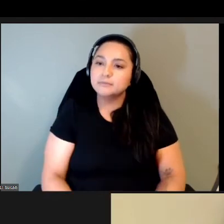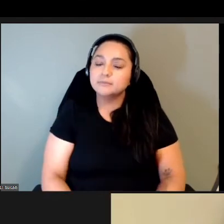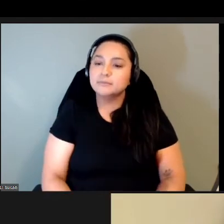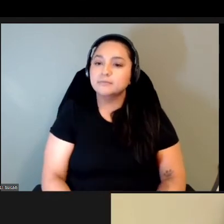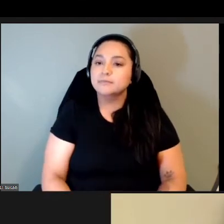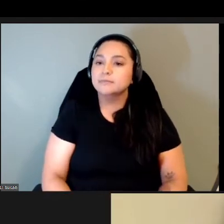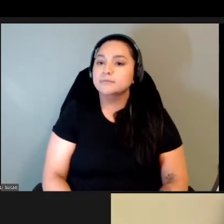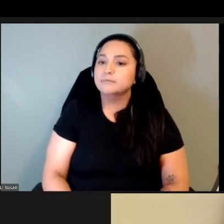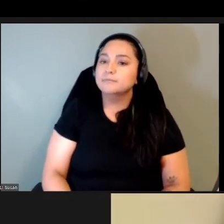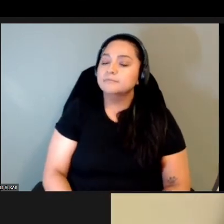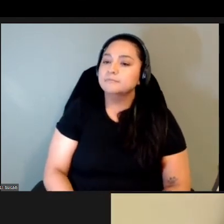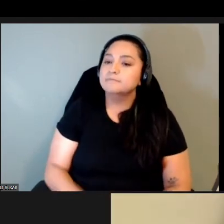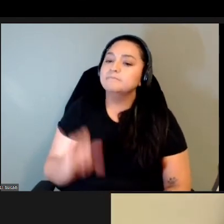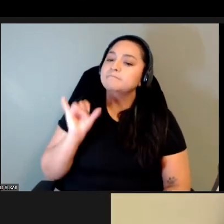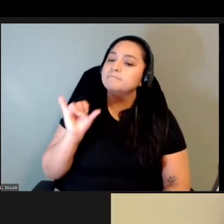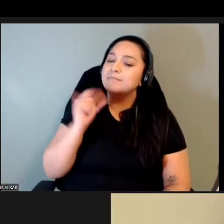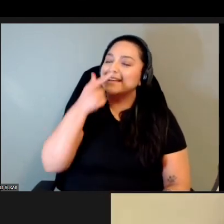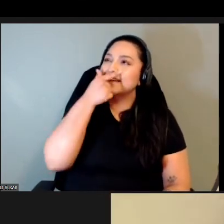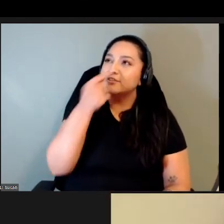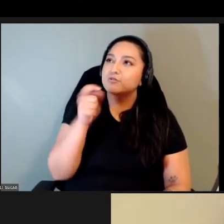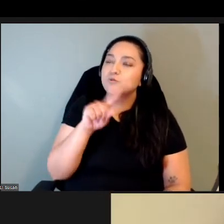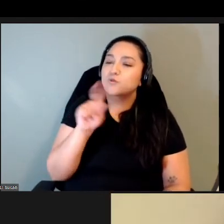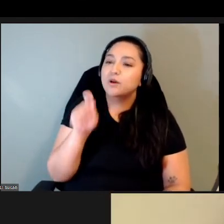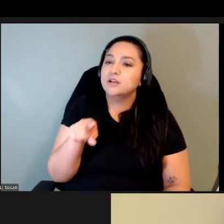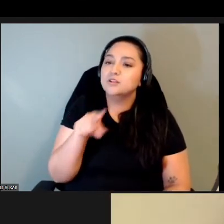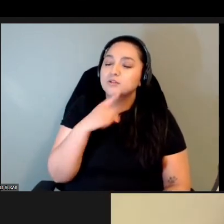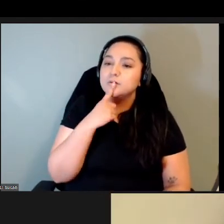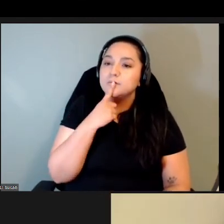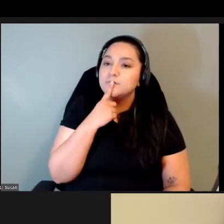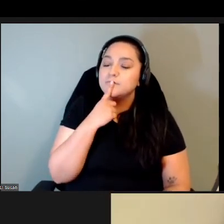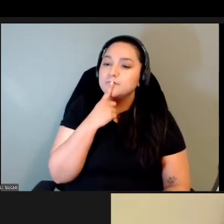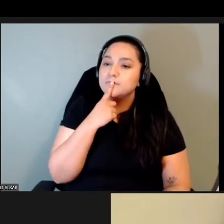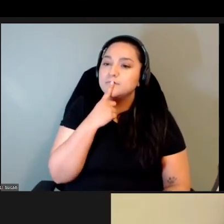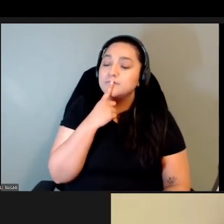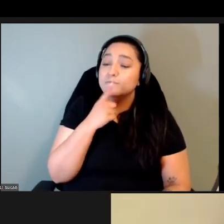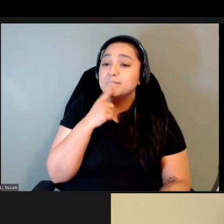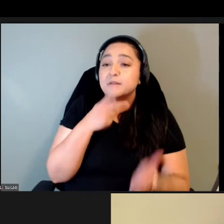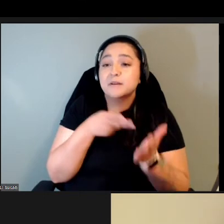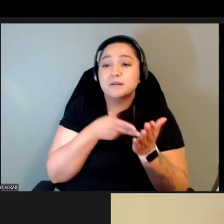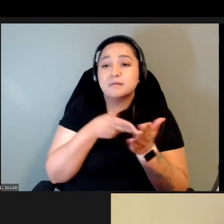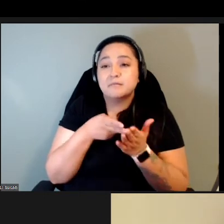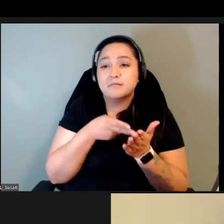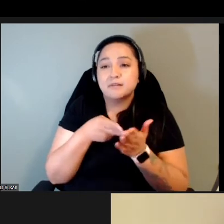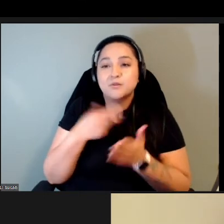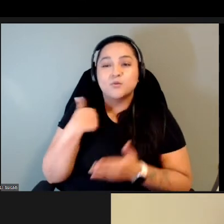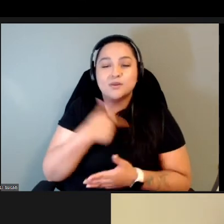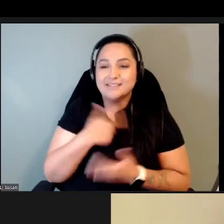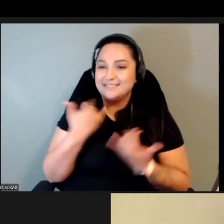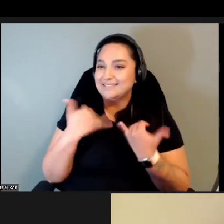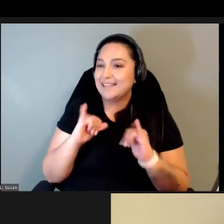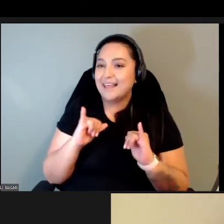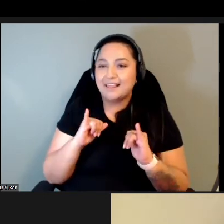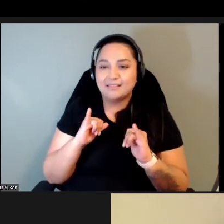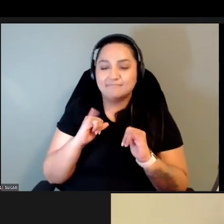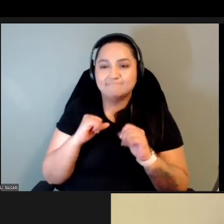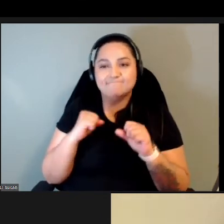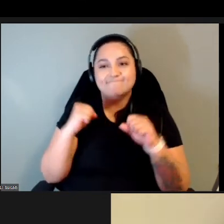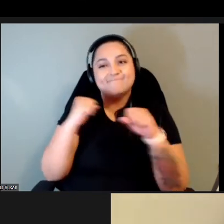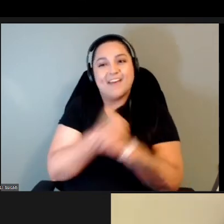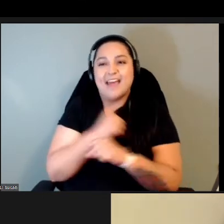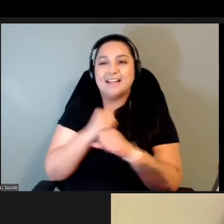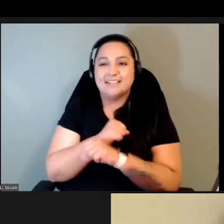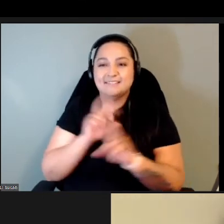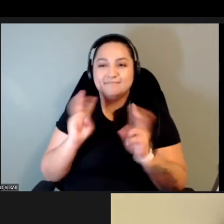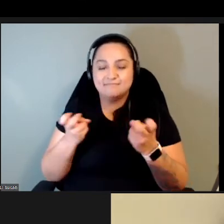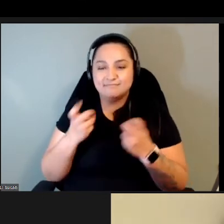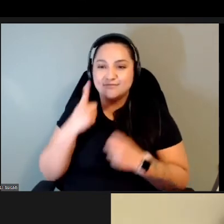This is a very interesting question. To tell you the truth, we are still fighting for the cooperative movement